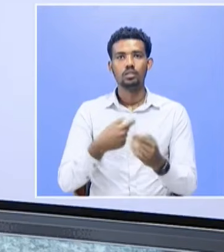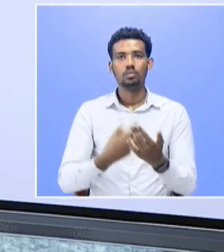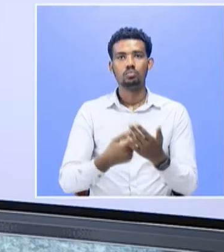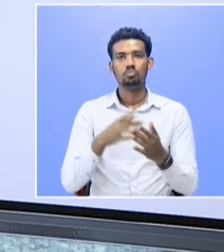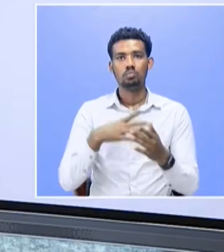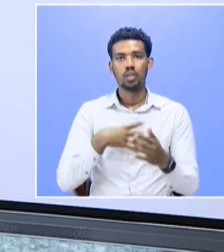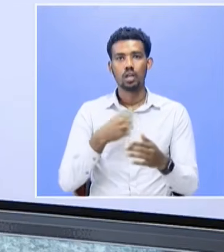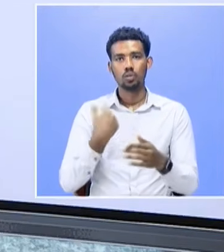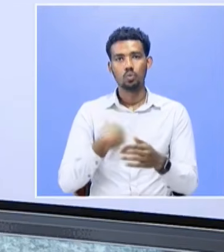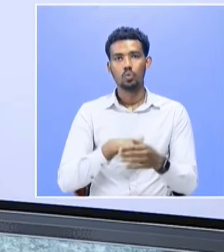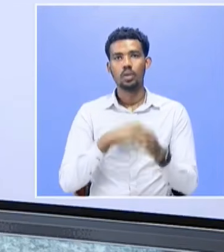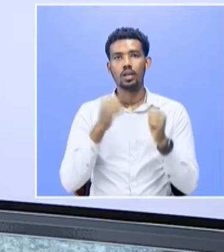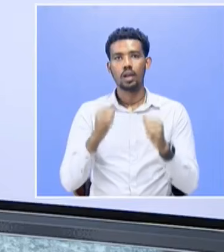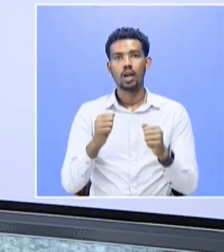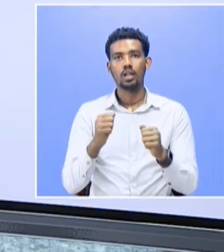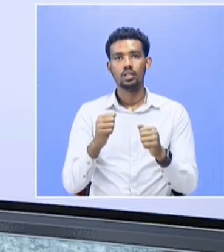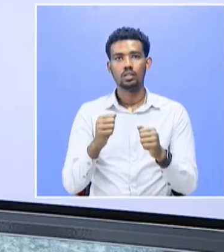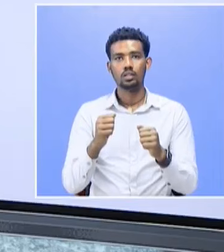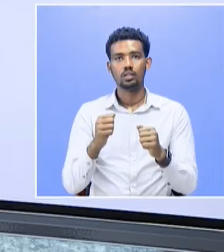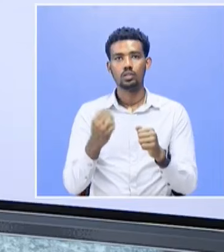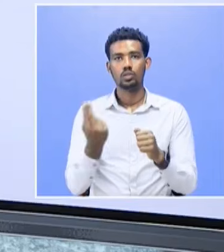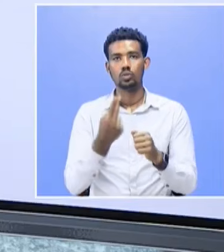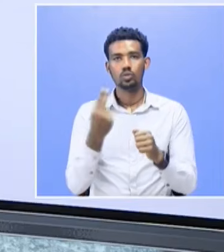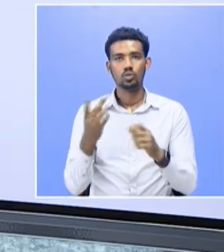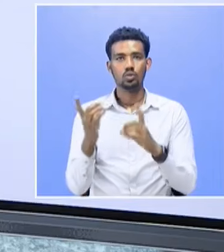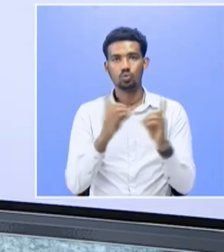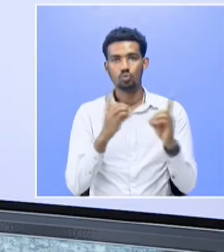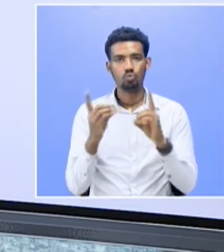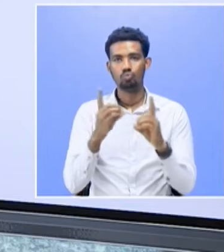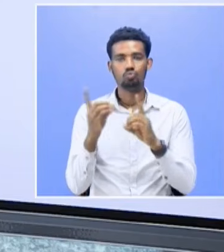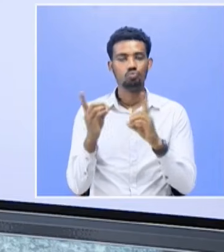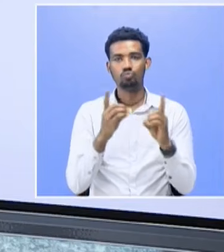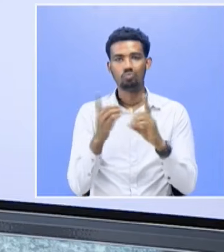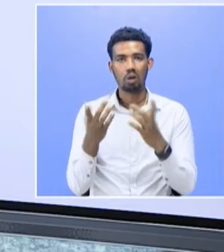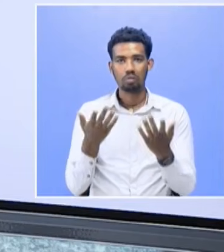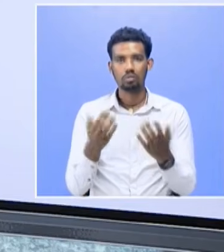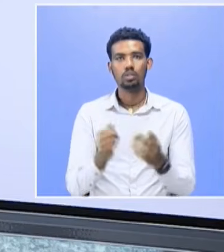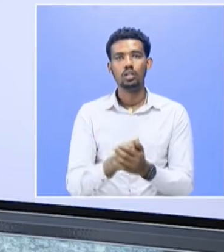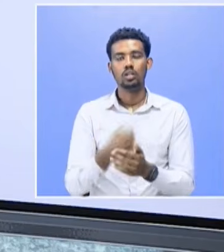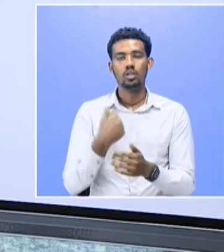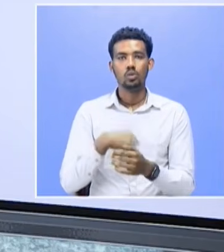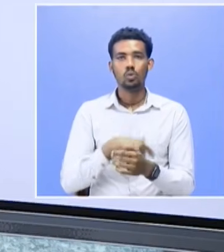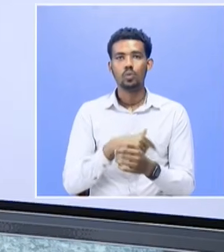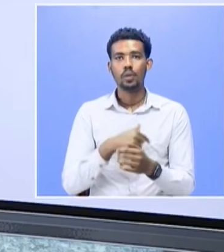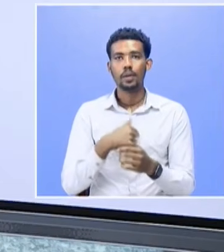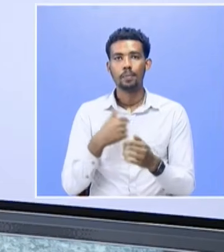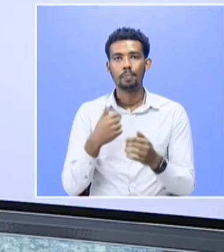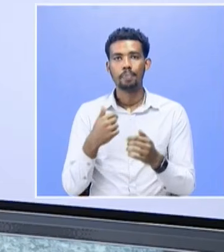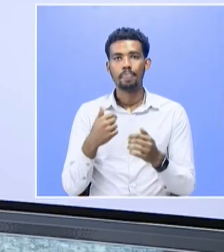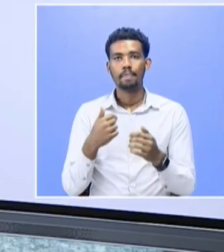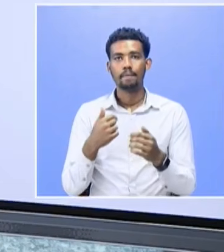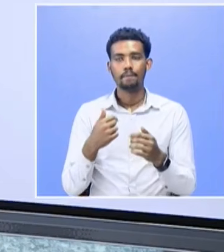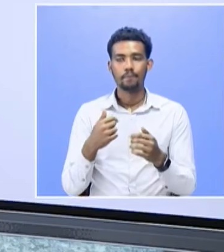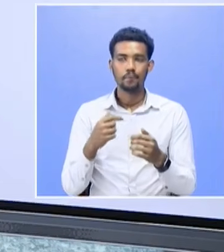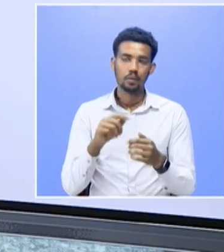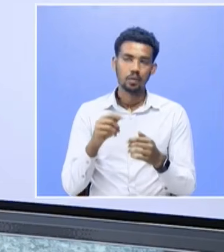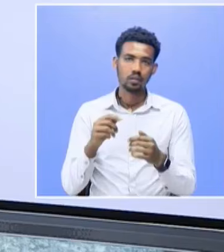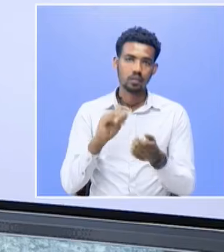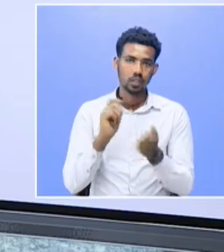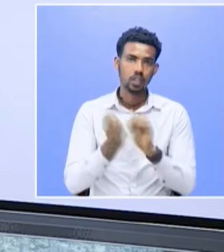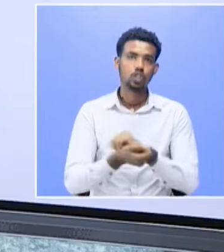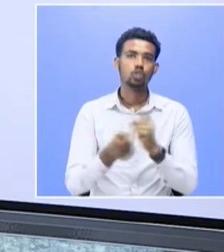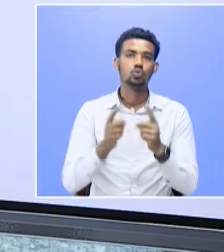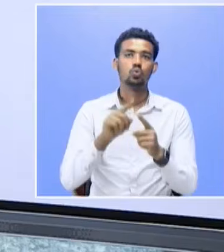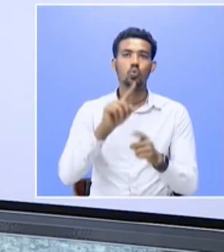we can use do, does, and to make it what? The sentences to make it question sentence